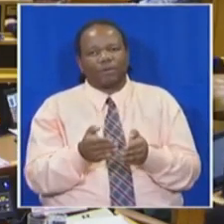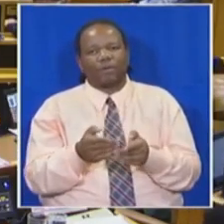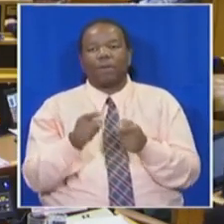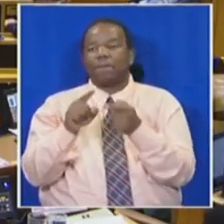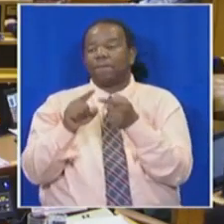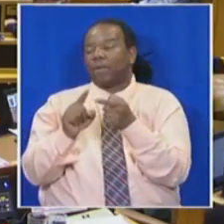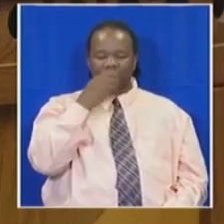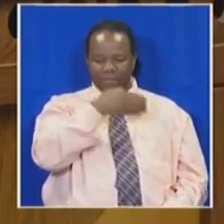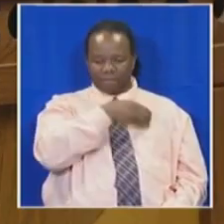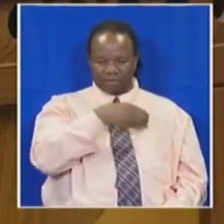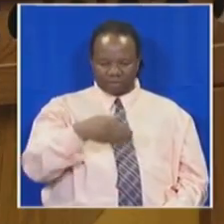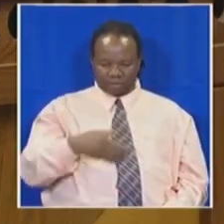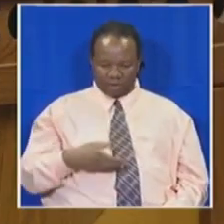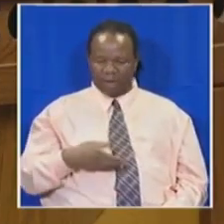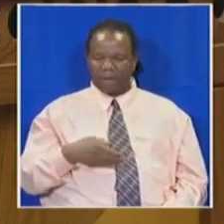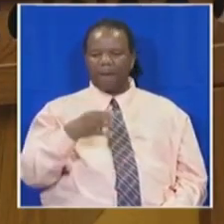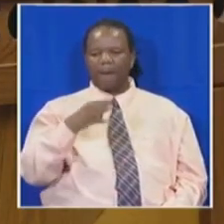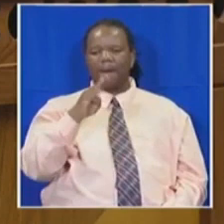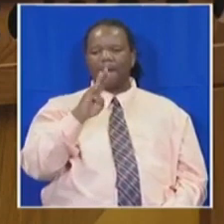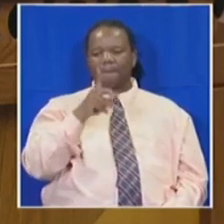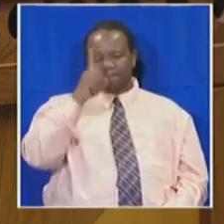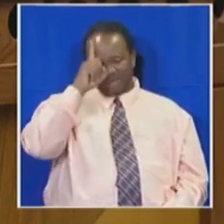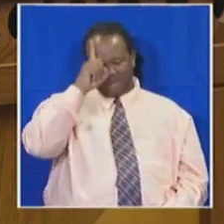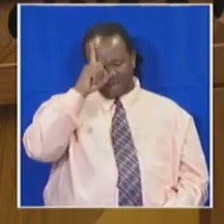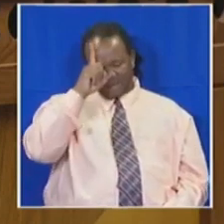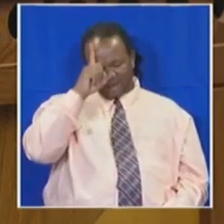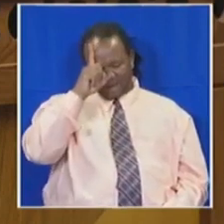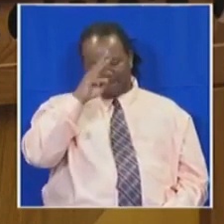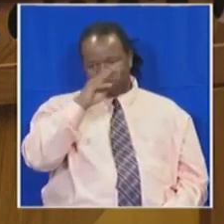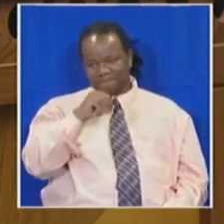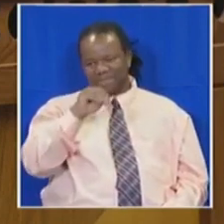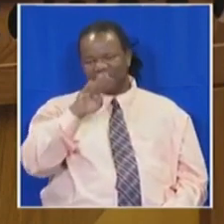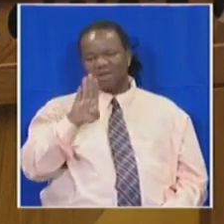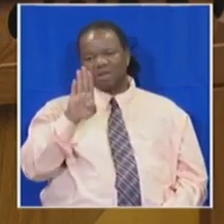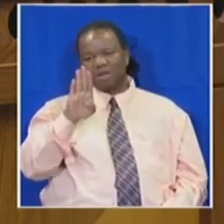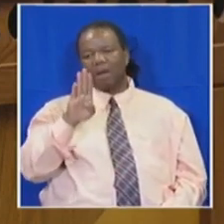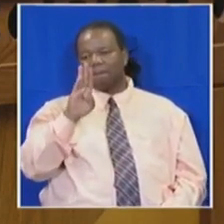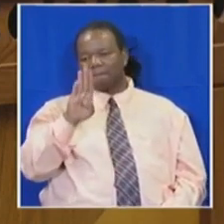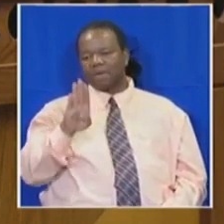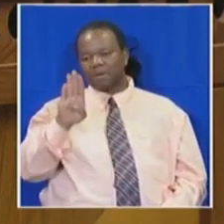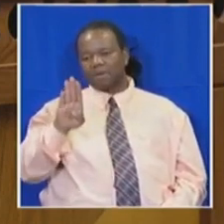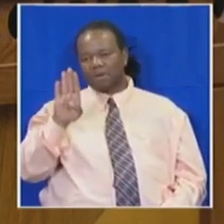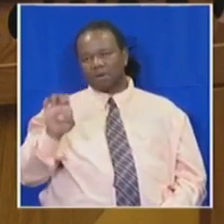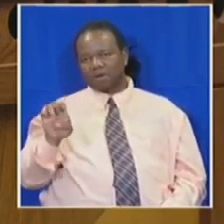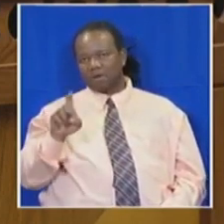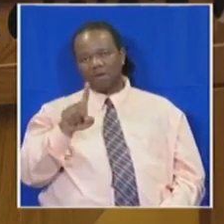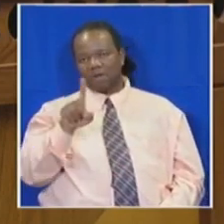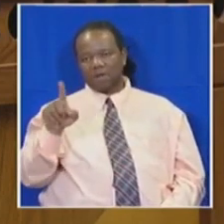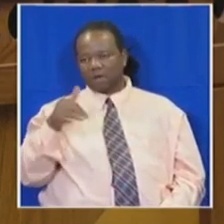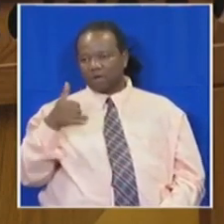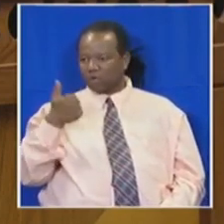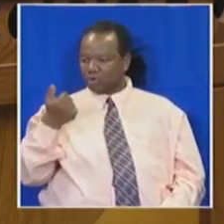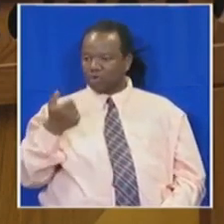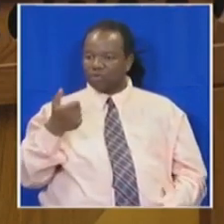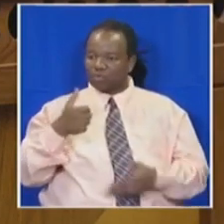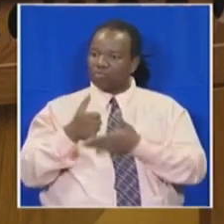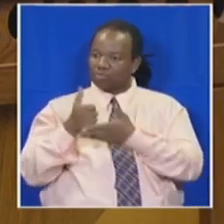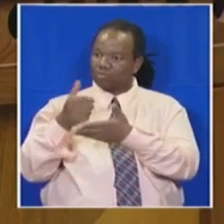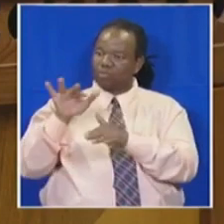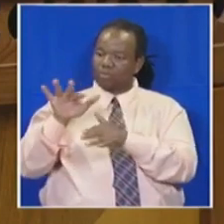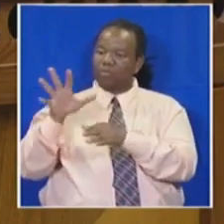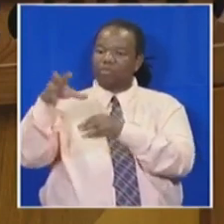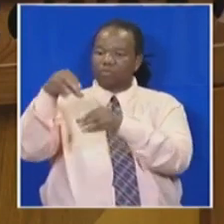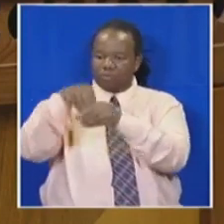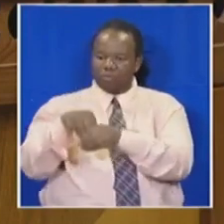economic empowerment is a tool for massive empowerment deals for a connected few, not for actually turning workers into part owners of their